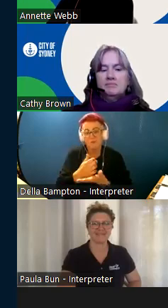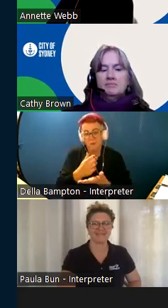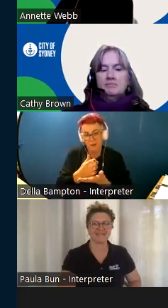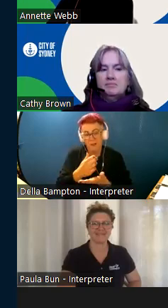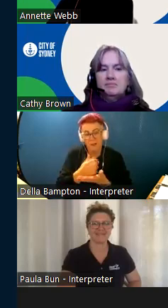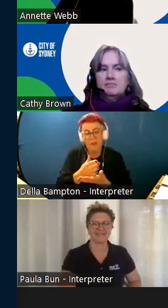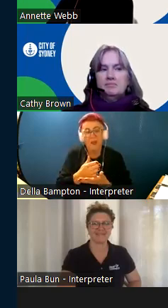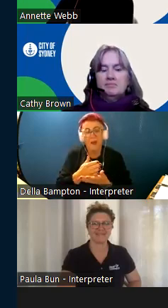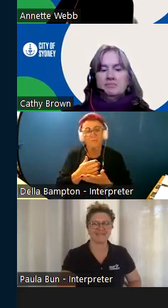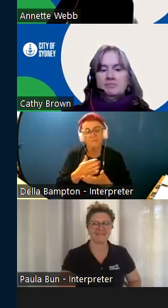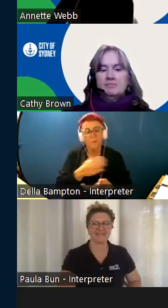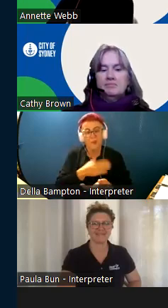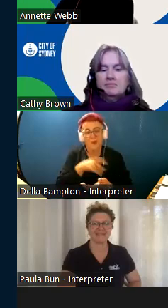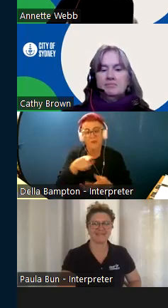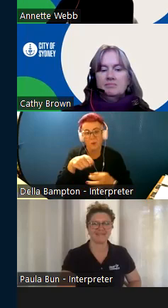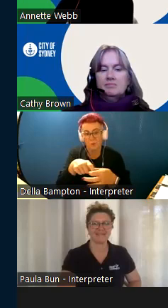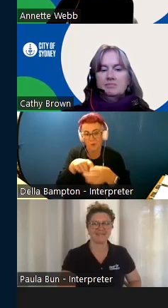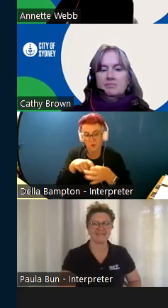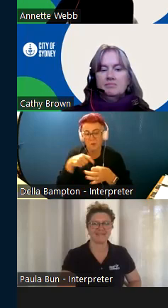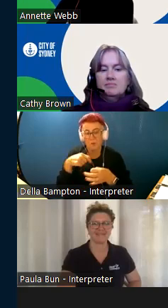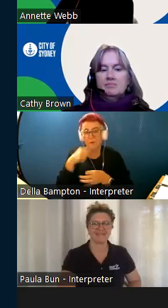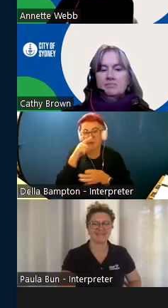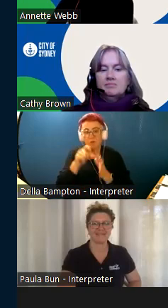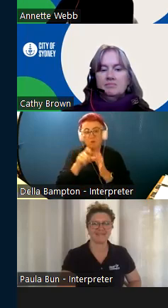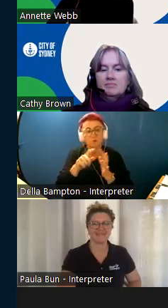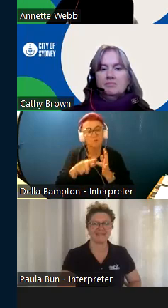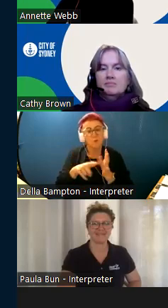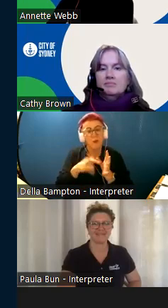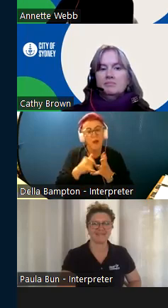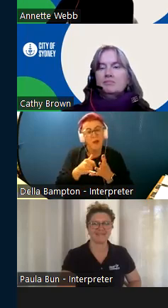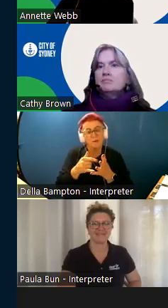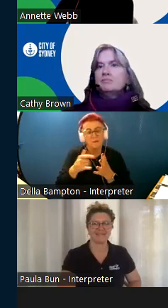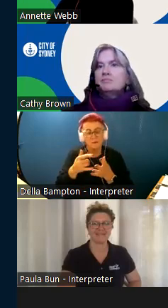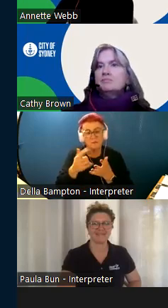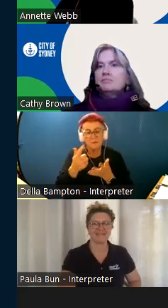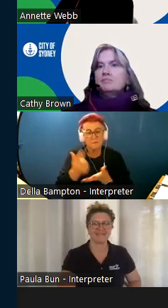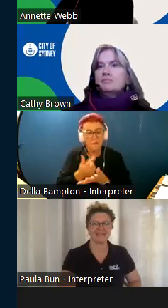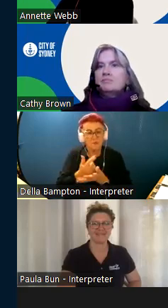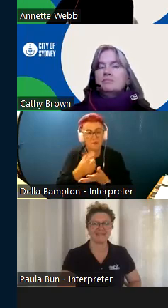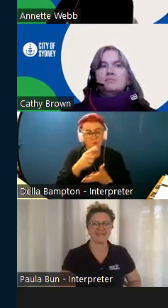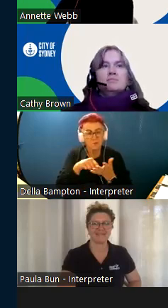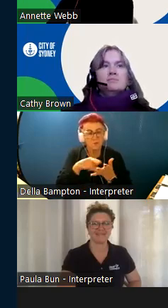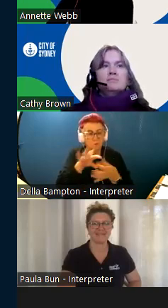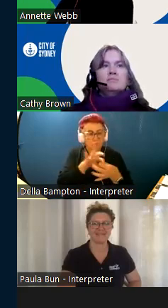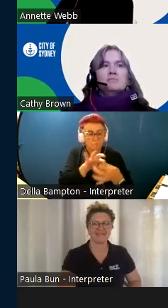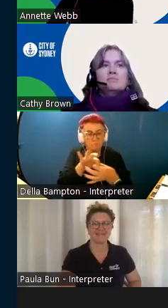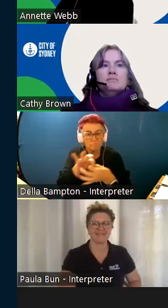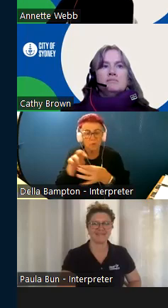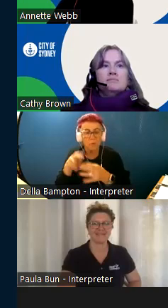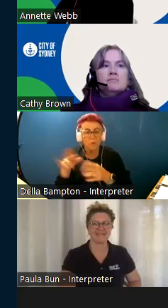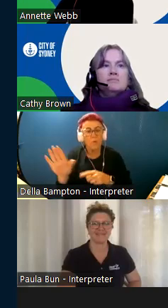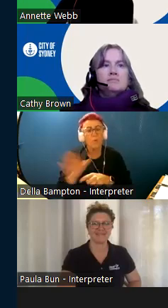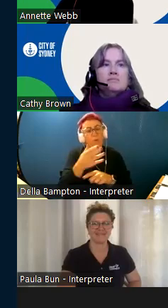that question and do as much as we can to keep all applicants engaged with these sorts of opportunities.